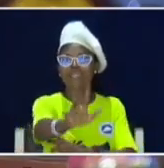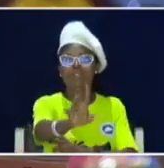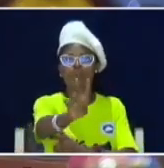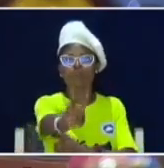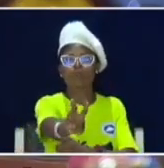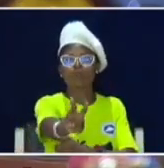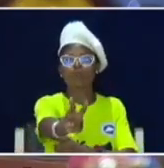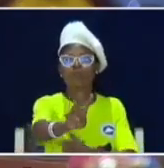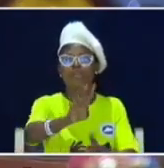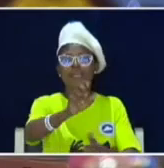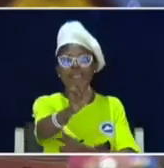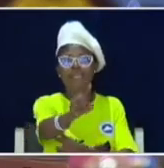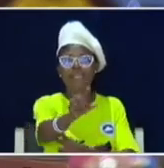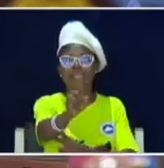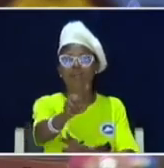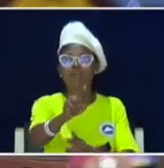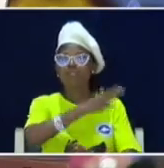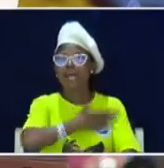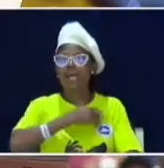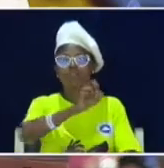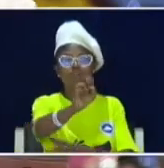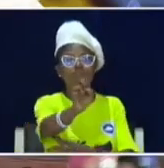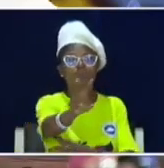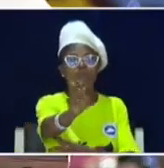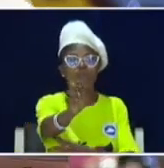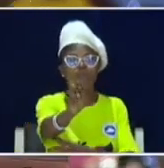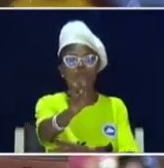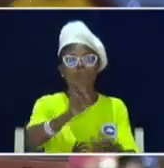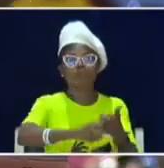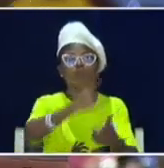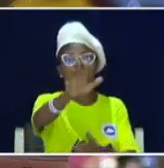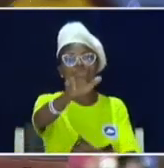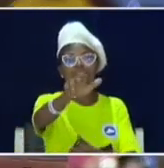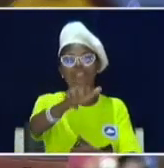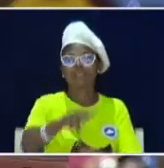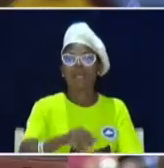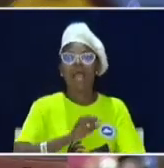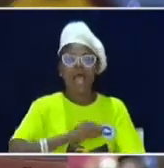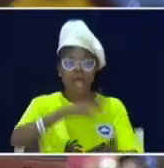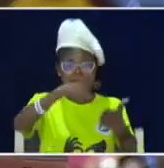32, 11, 12, and 13. And I read from here. And